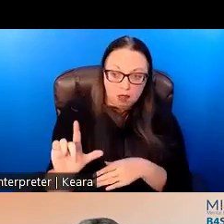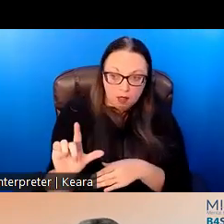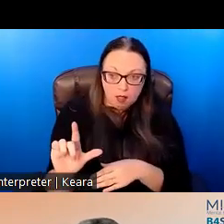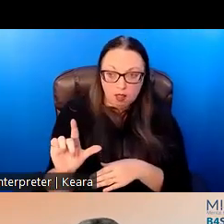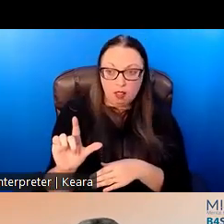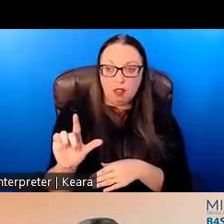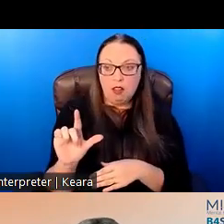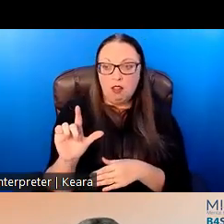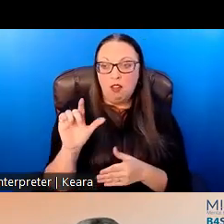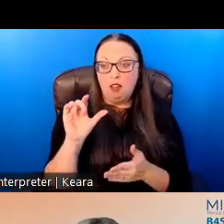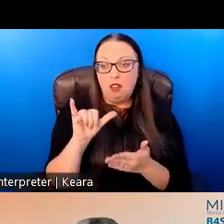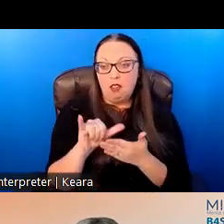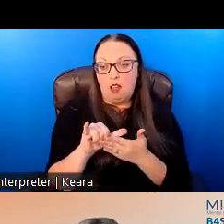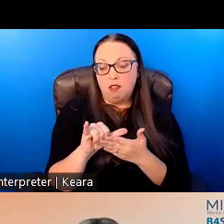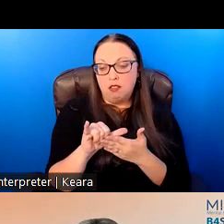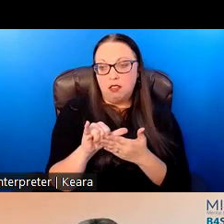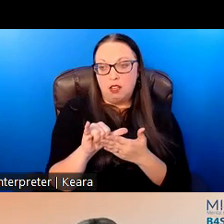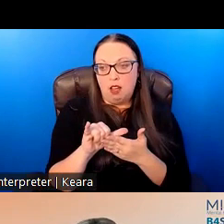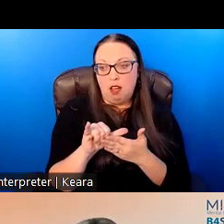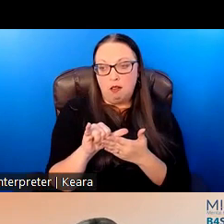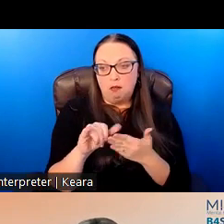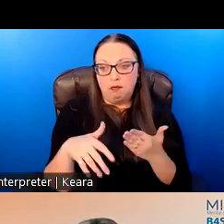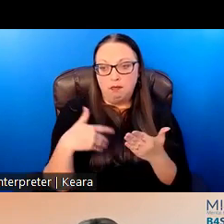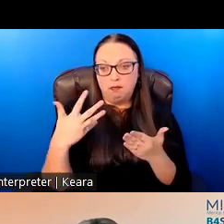is kind of being